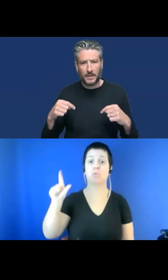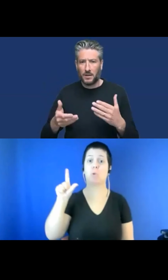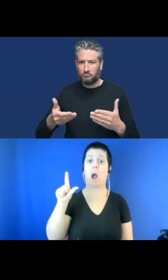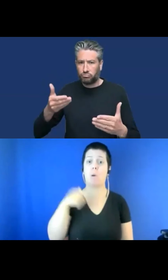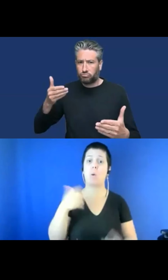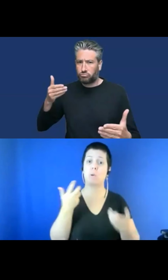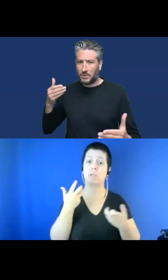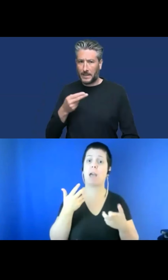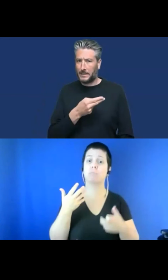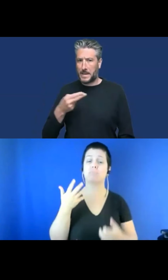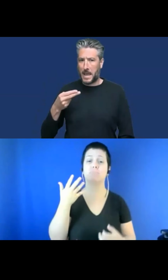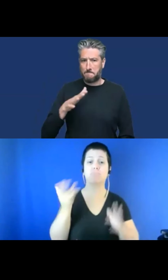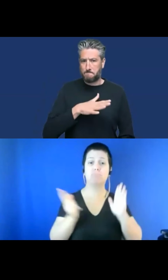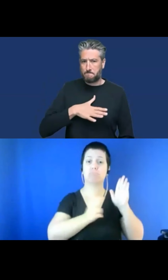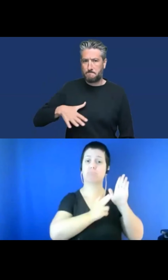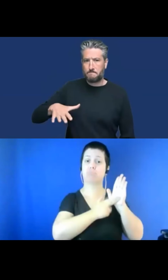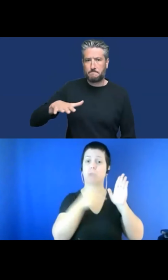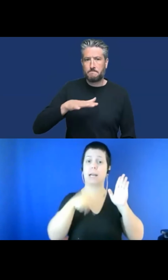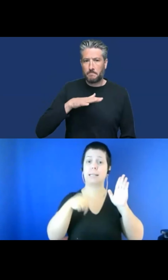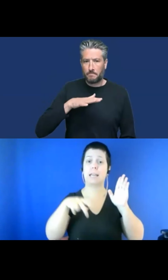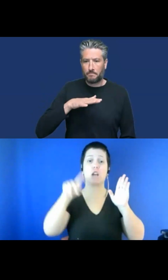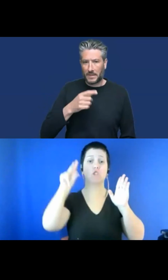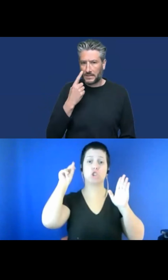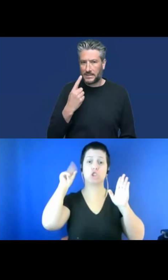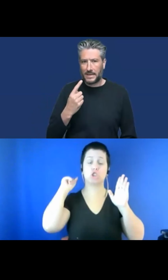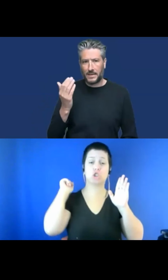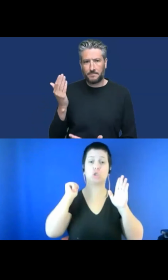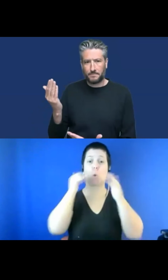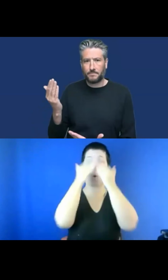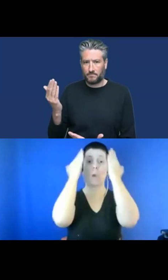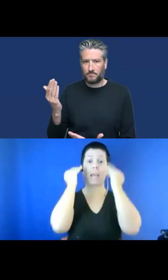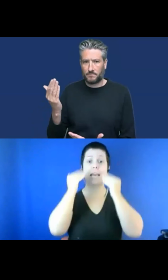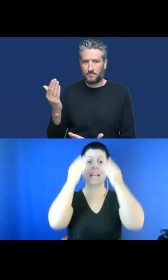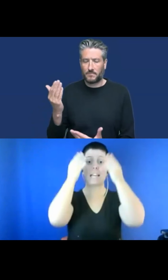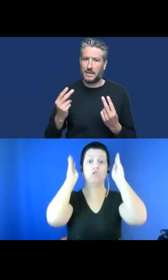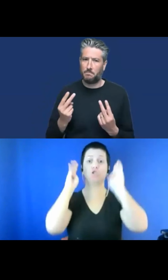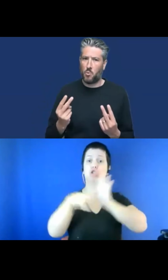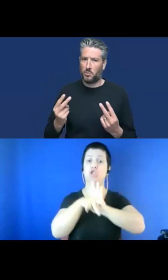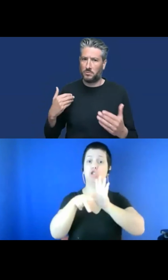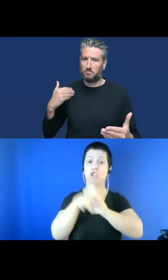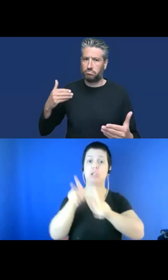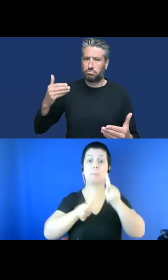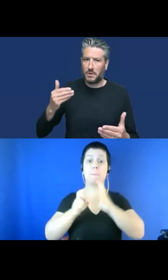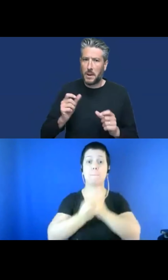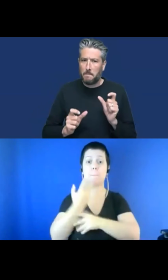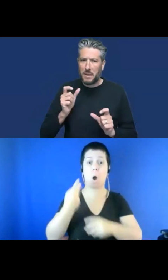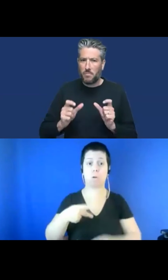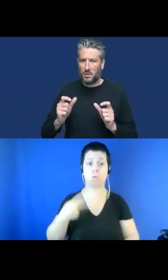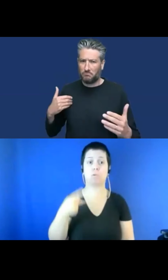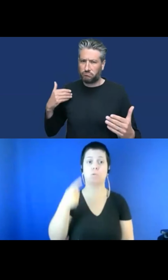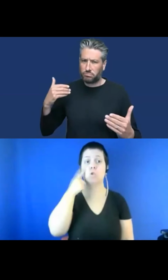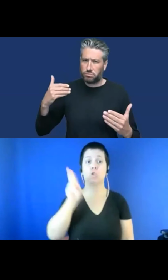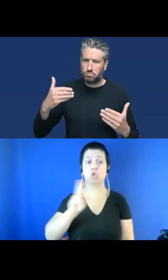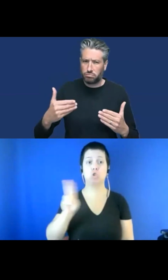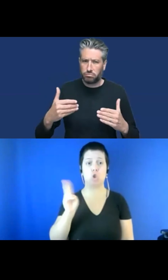Kanien'kehá:ka Nation is recognized as the custodians of the lands and waters from which I present today. Tiohtià:ke, commonly known